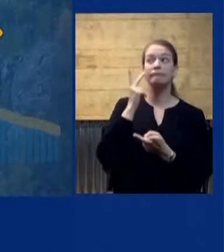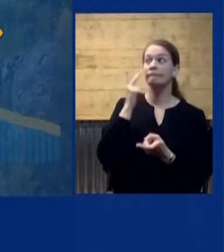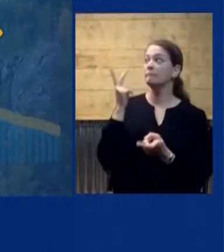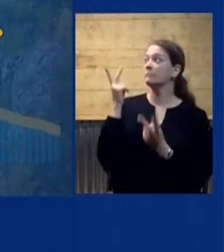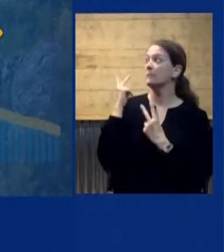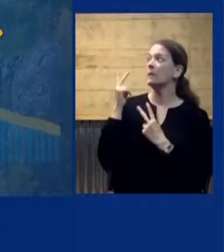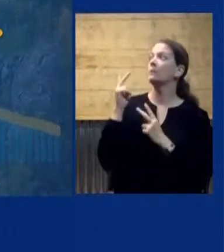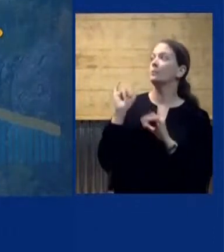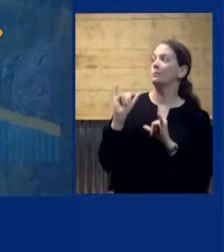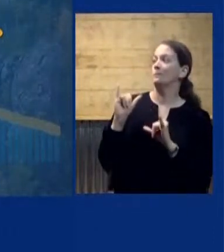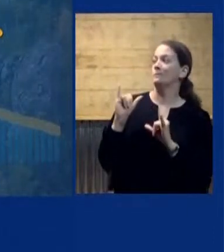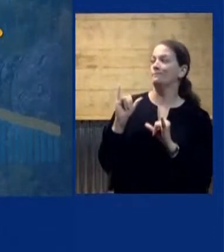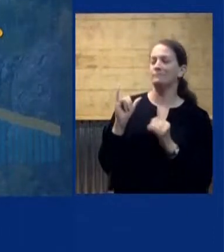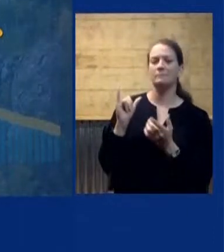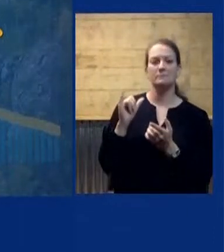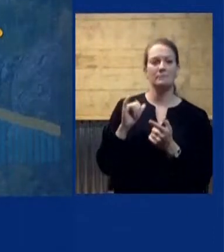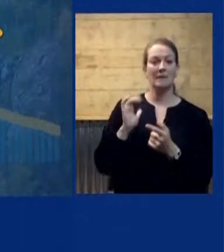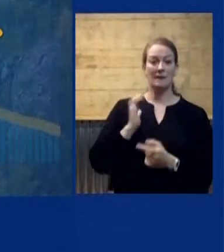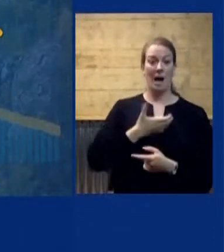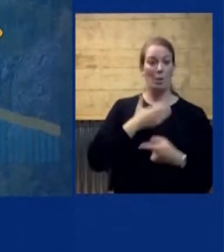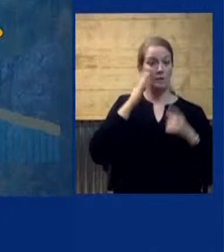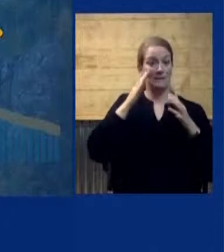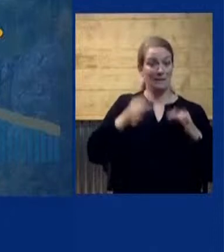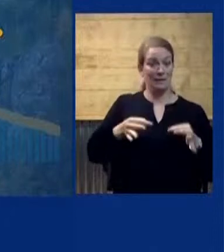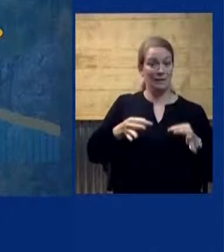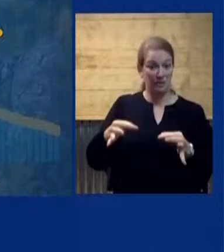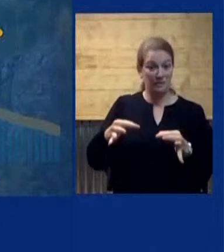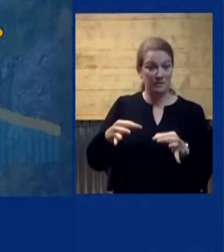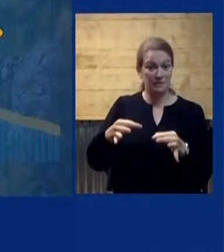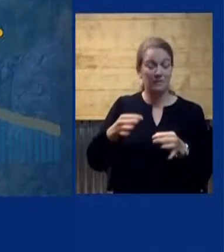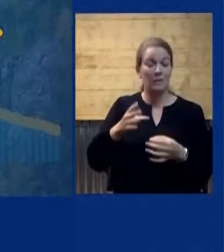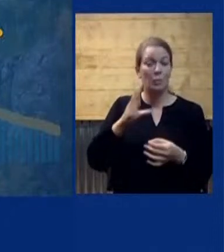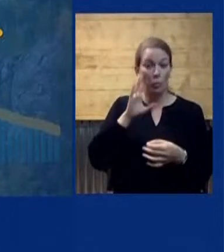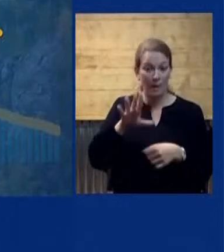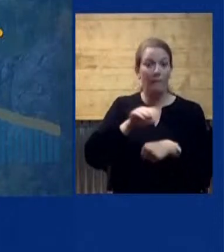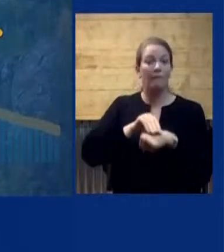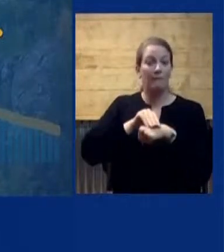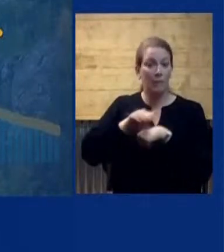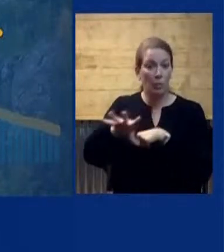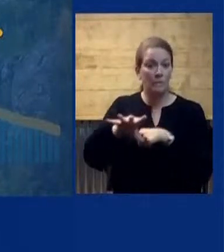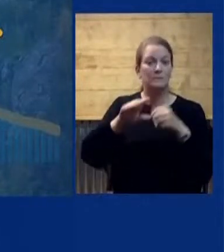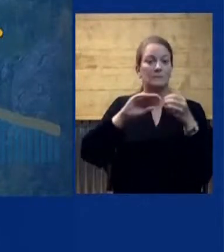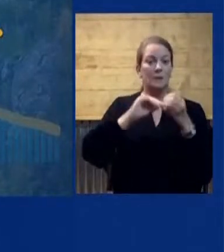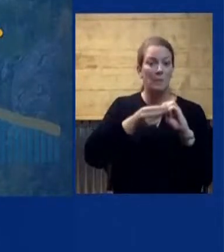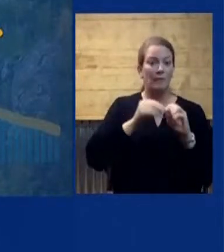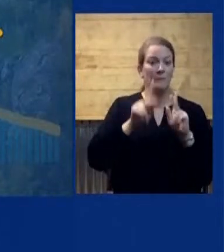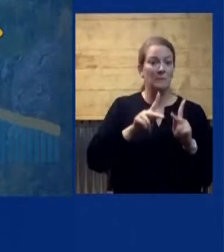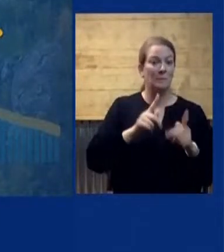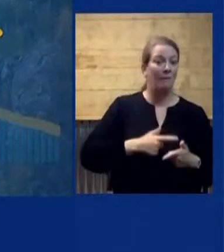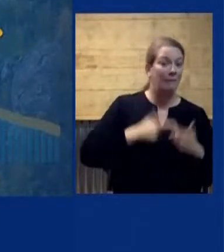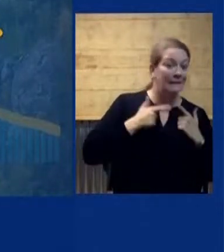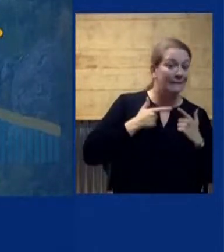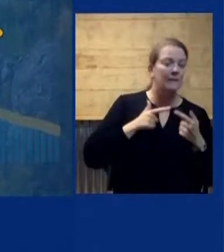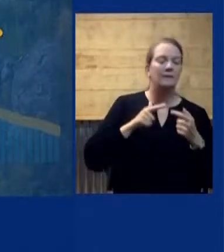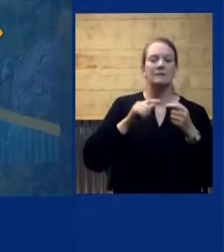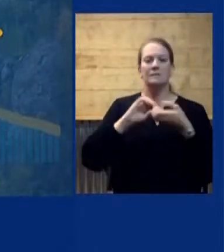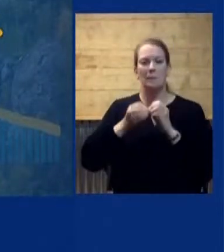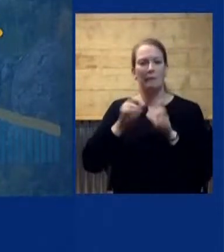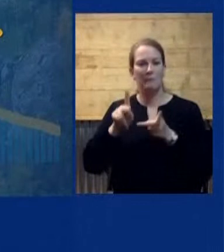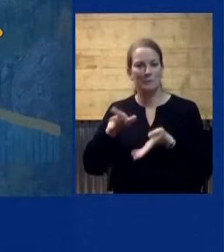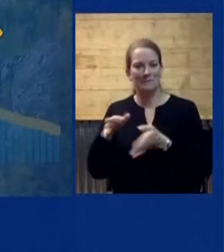will determine how many people live and how many people die. And that is not being overly